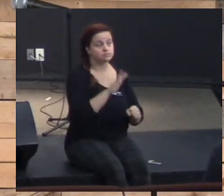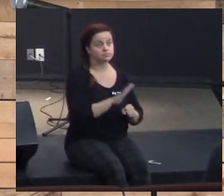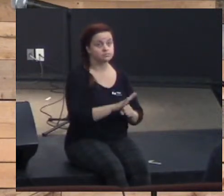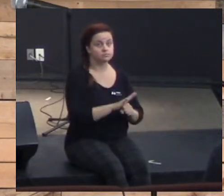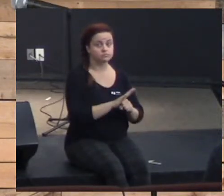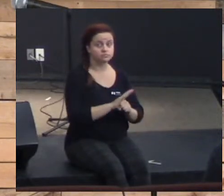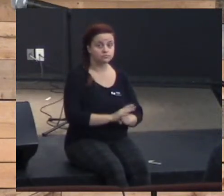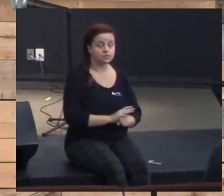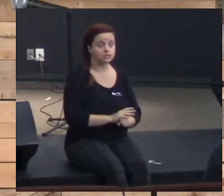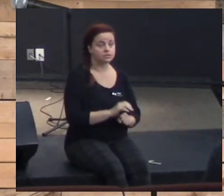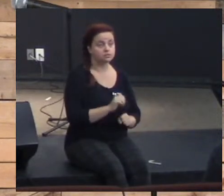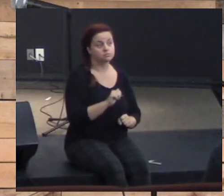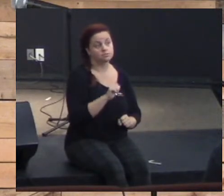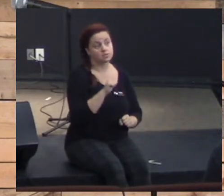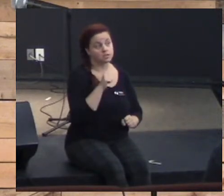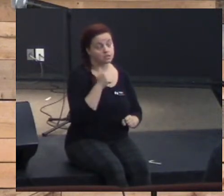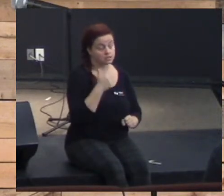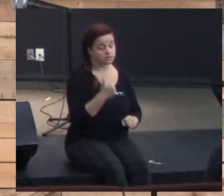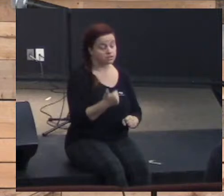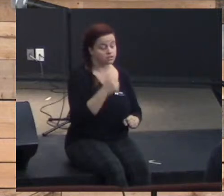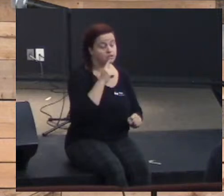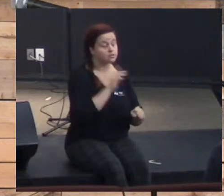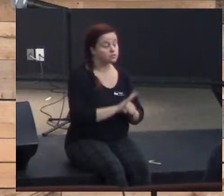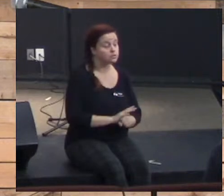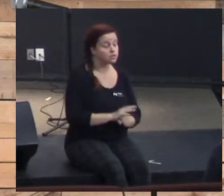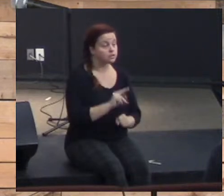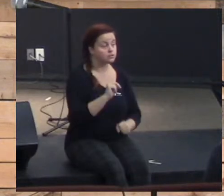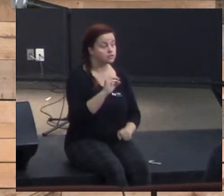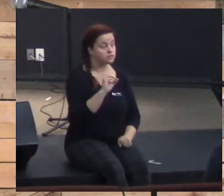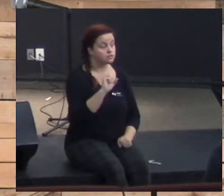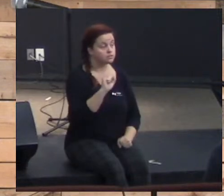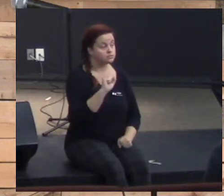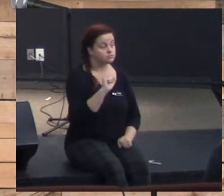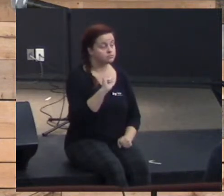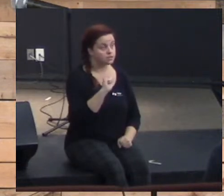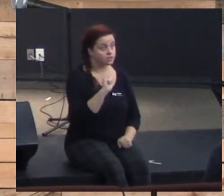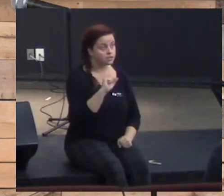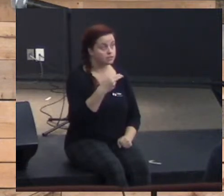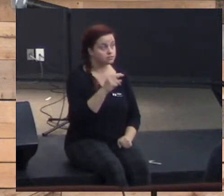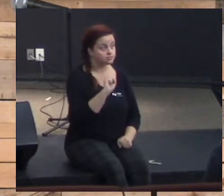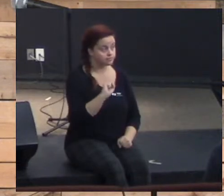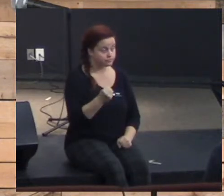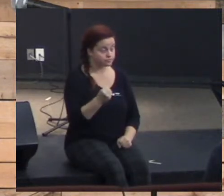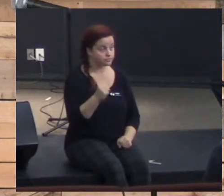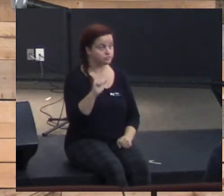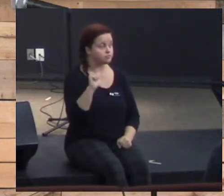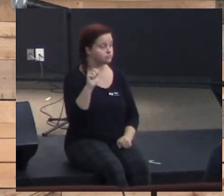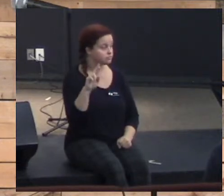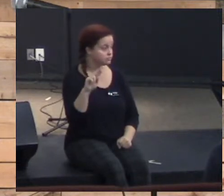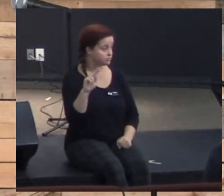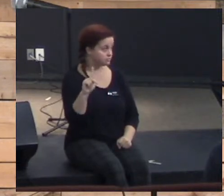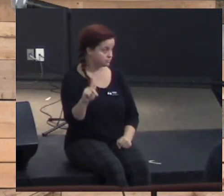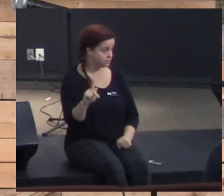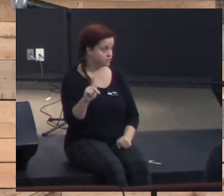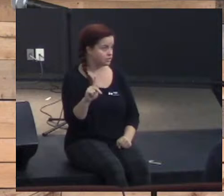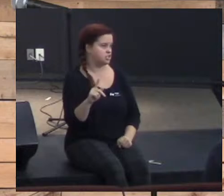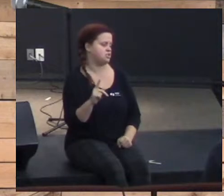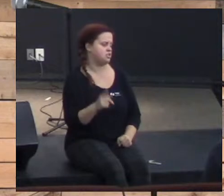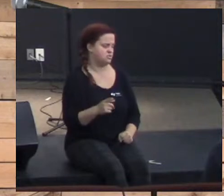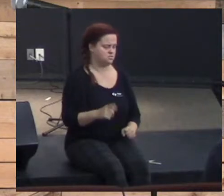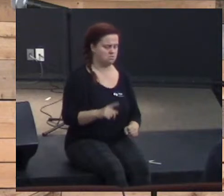The other one was Noah's Ark. He gave Noah the design, detailed design. It took Noah 100 years to build.